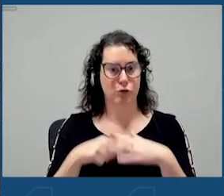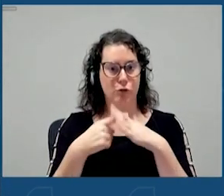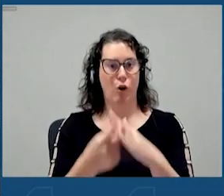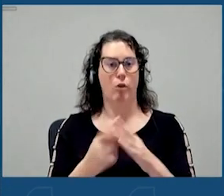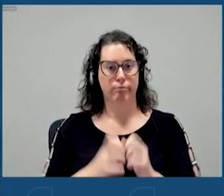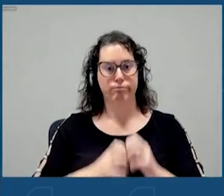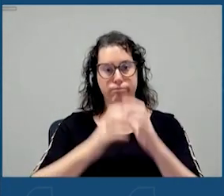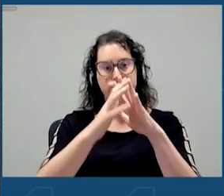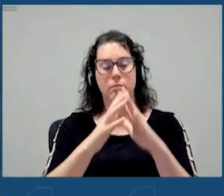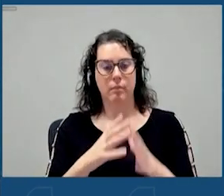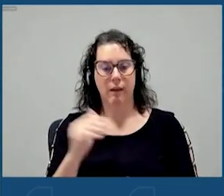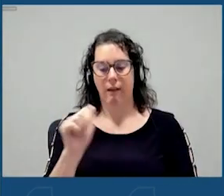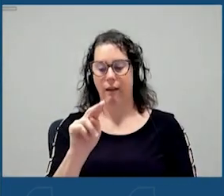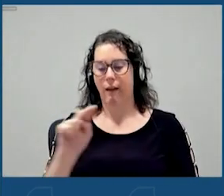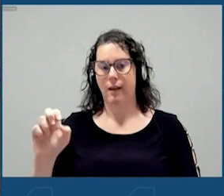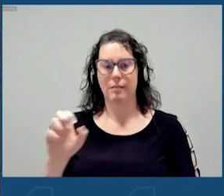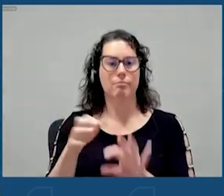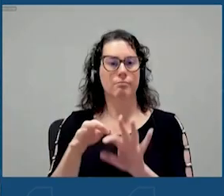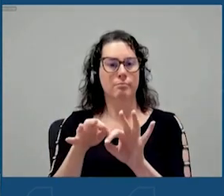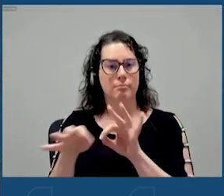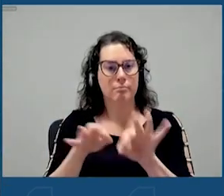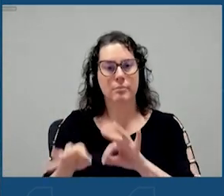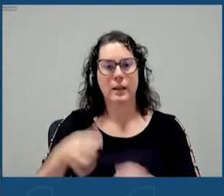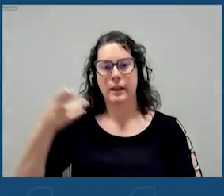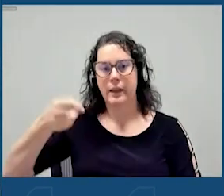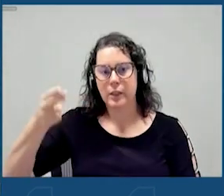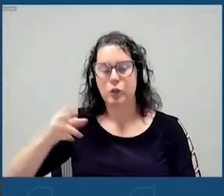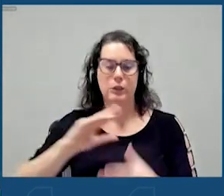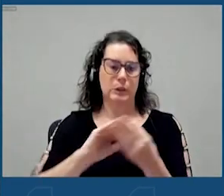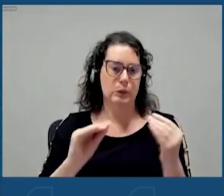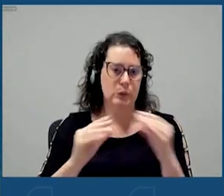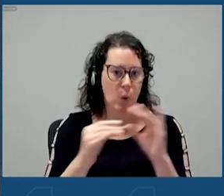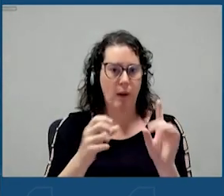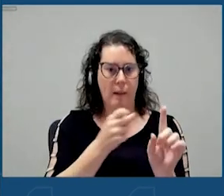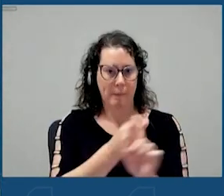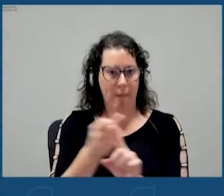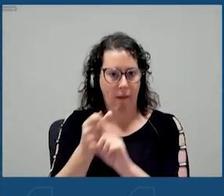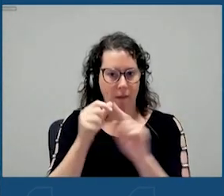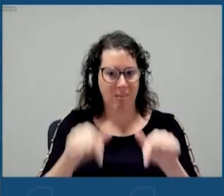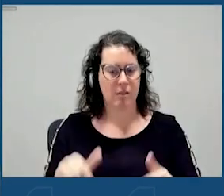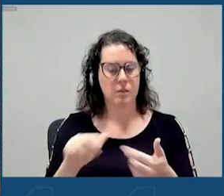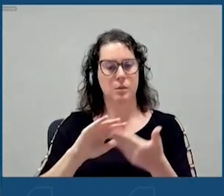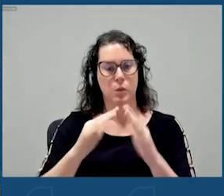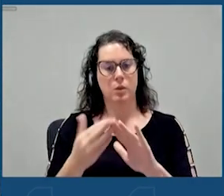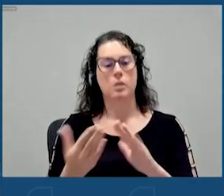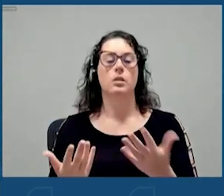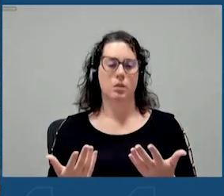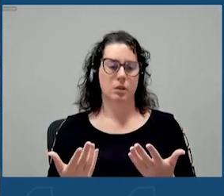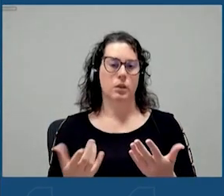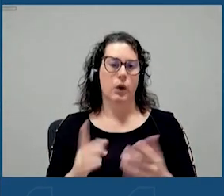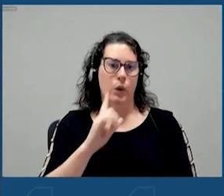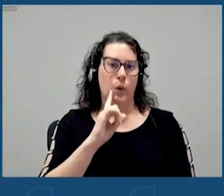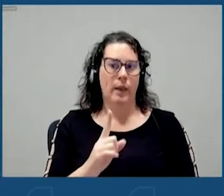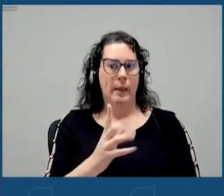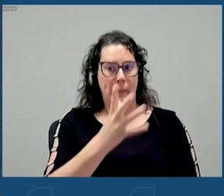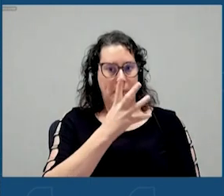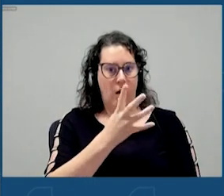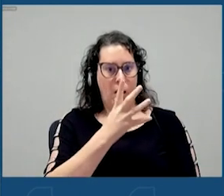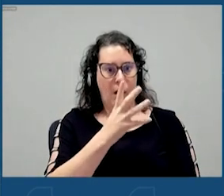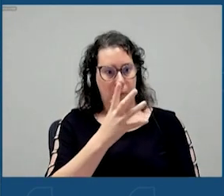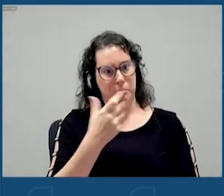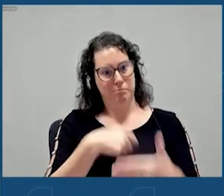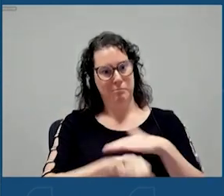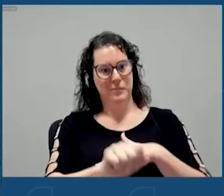a wonderful history of the building, the story, the impact it had here. And this is where moms brought new life into the